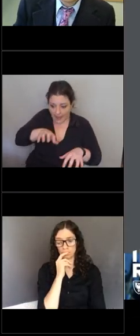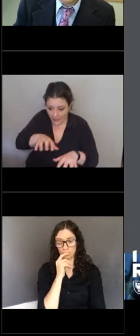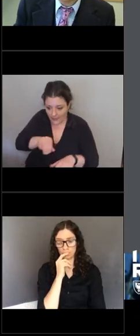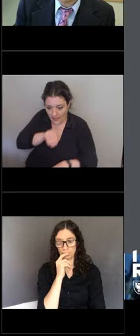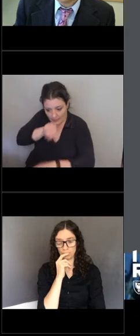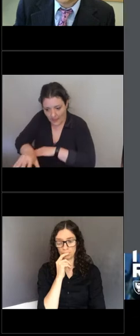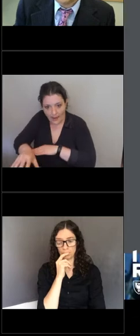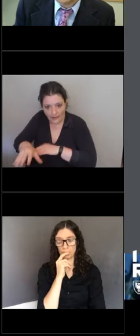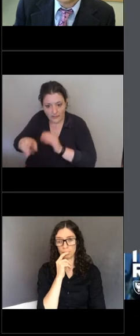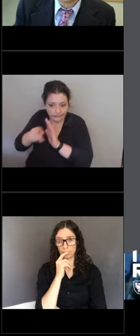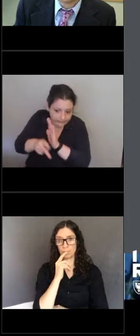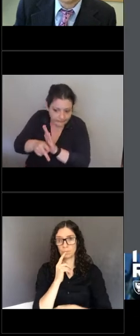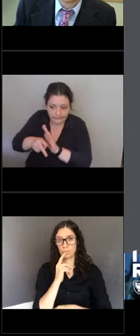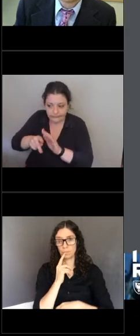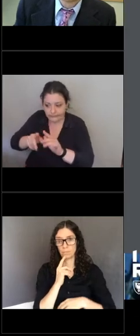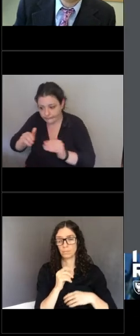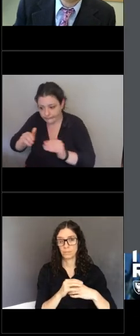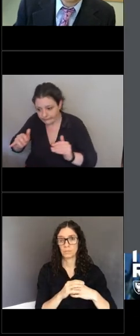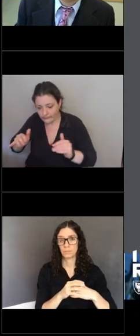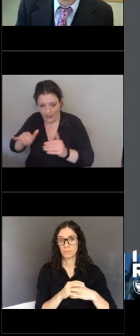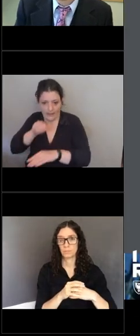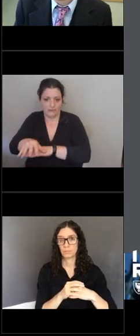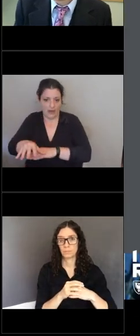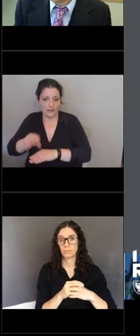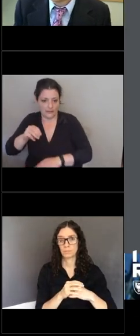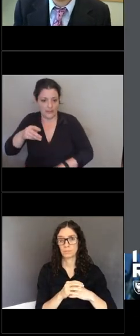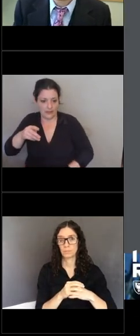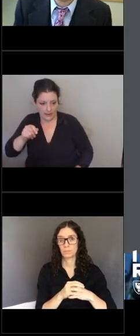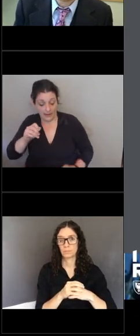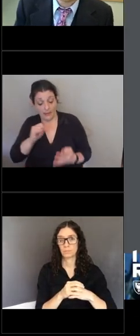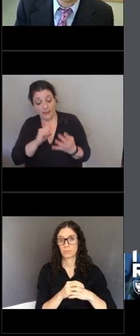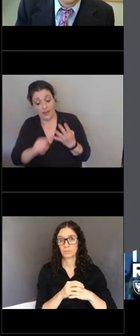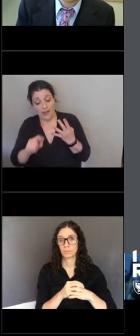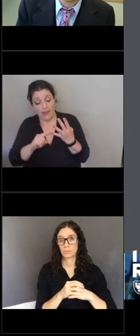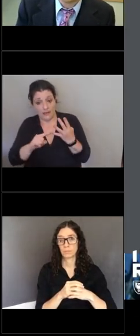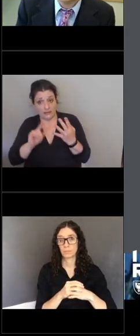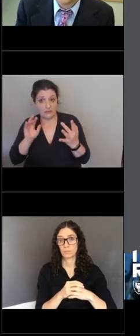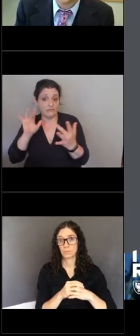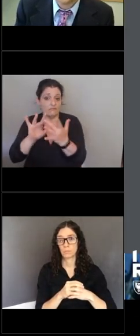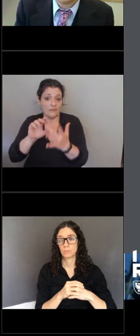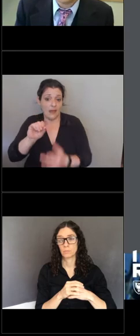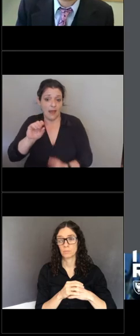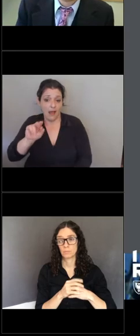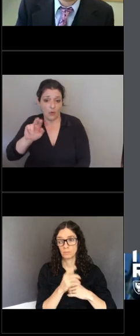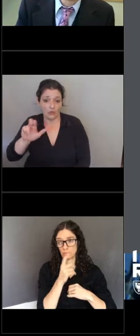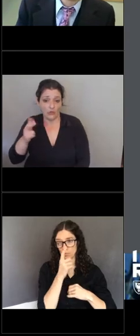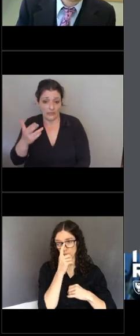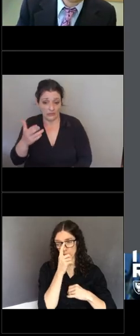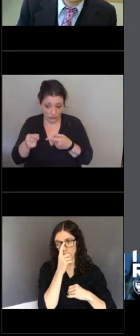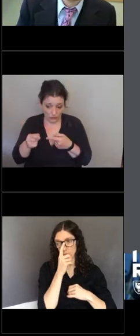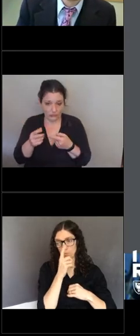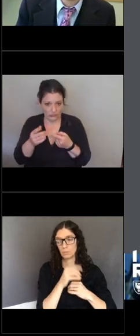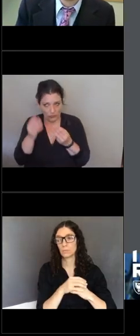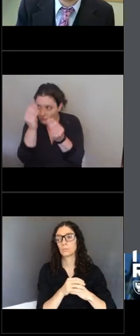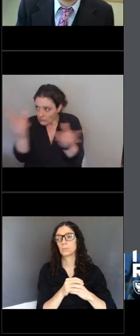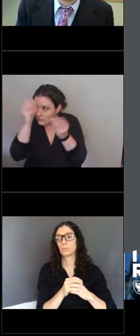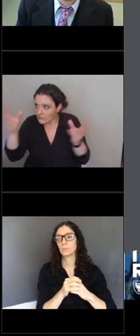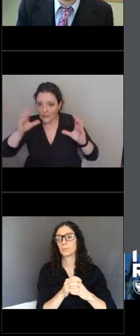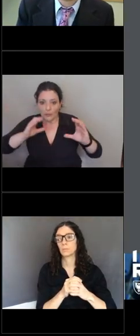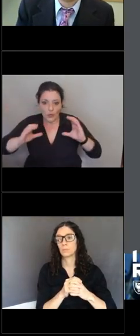The last was outreach, and outreach was communicating climate change effects or impacts on the parks with external